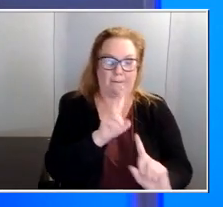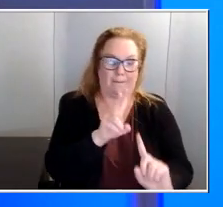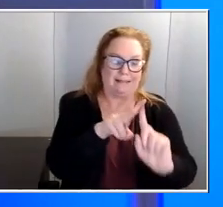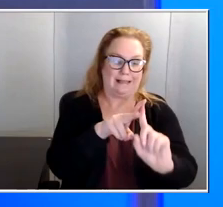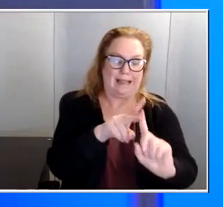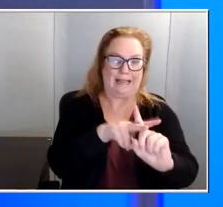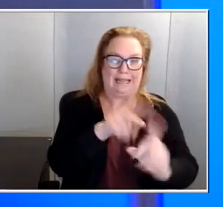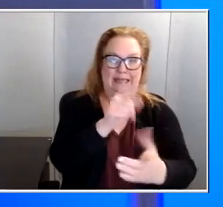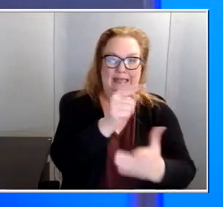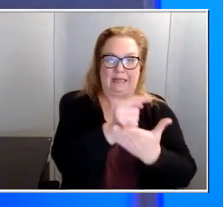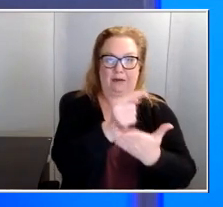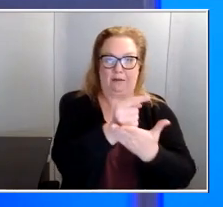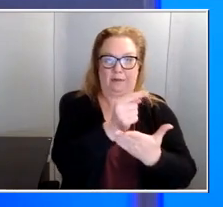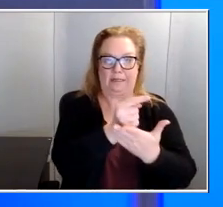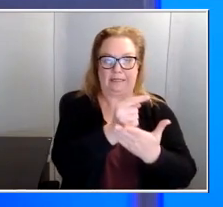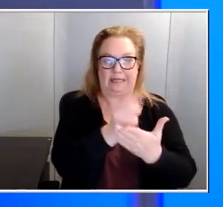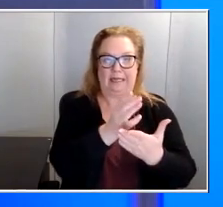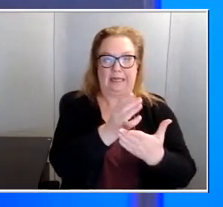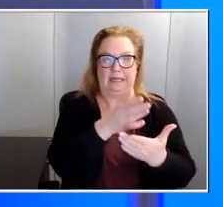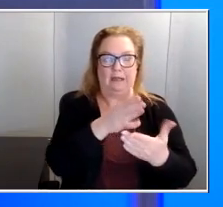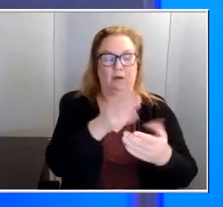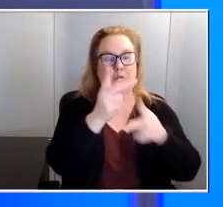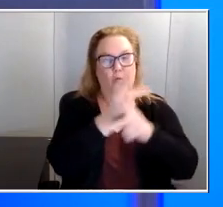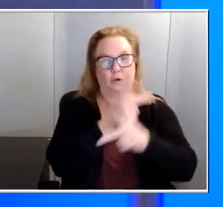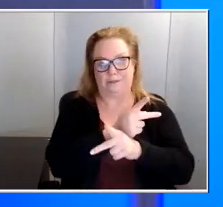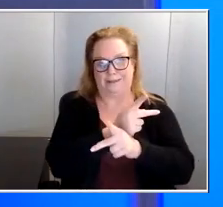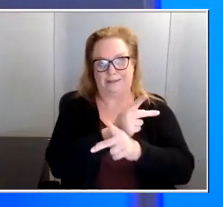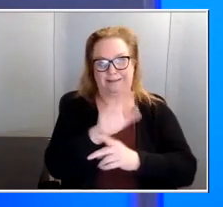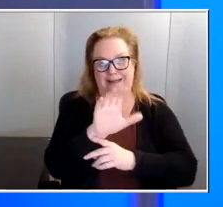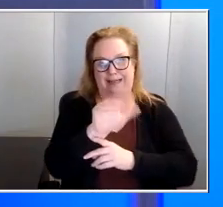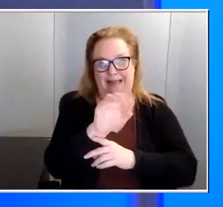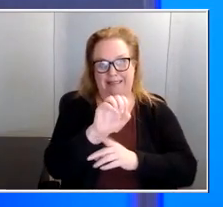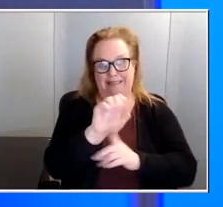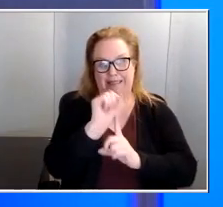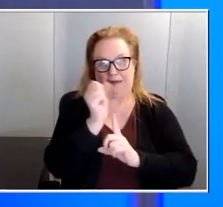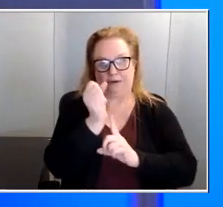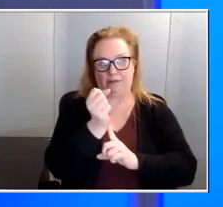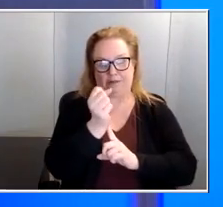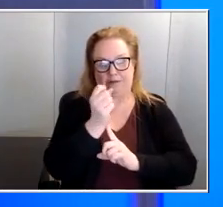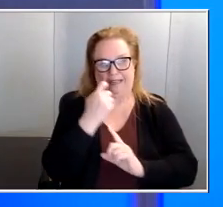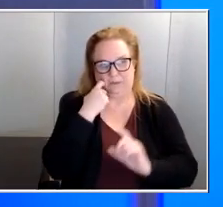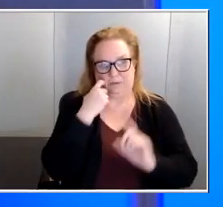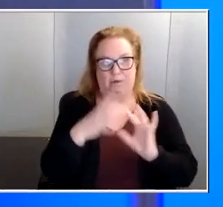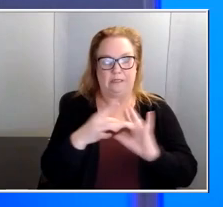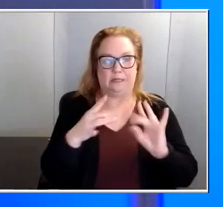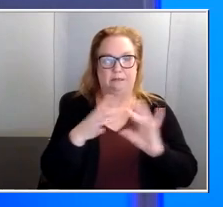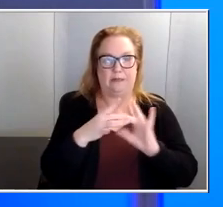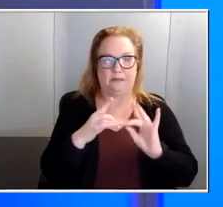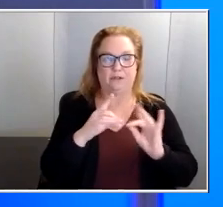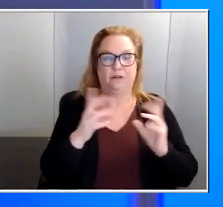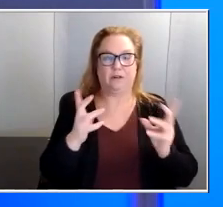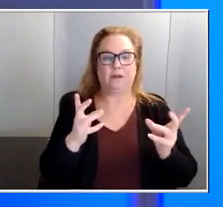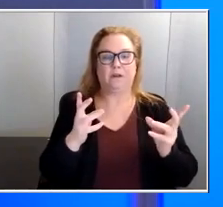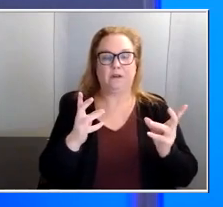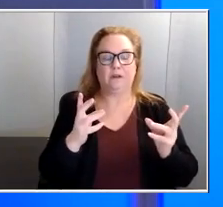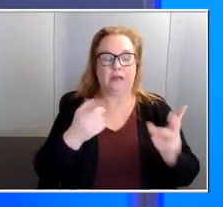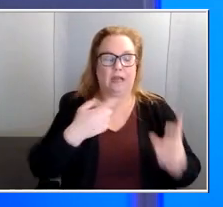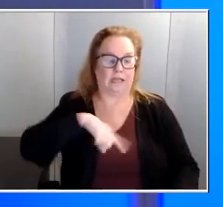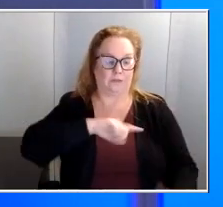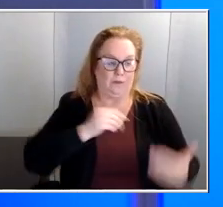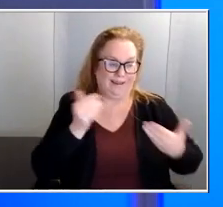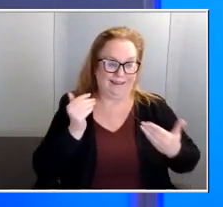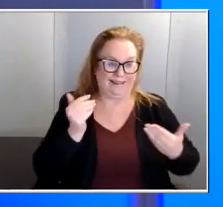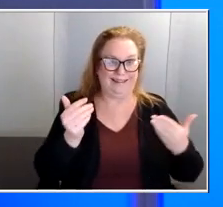absolute end of the line worst case scenarios. And so, as Dr. Abdallah pointed out earlier, Dr. Stites, as we move this